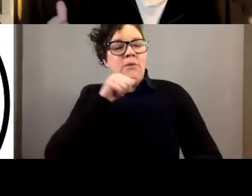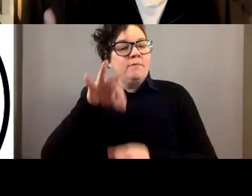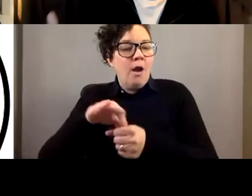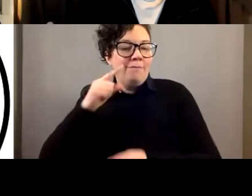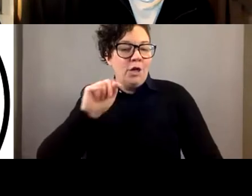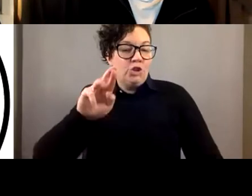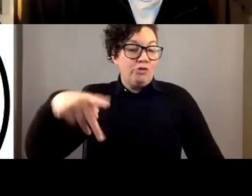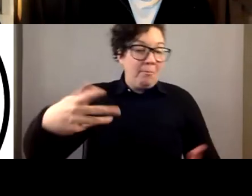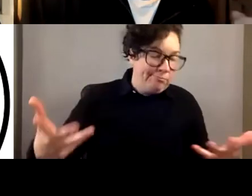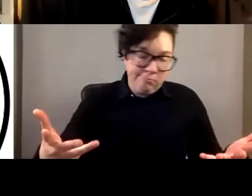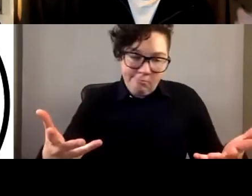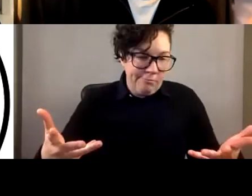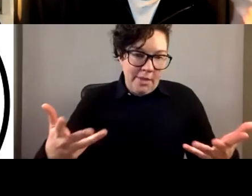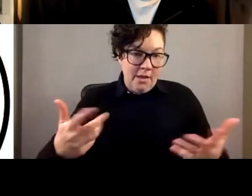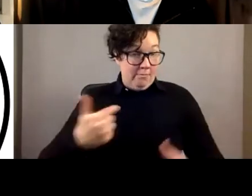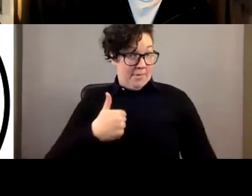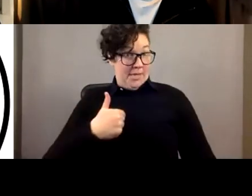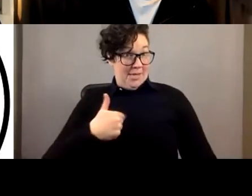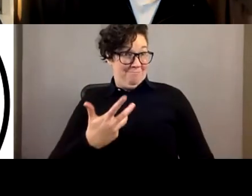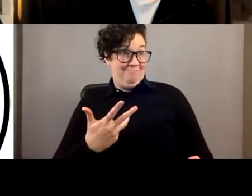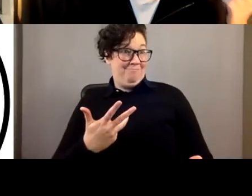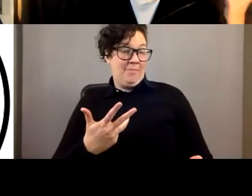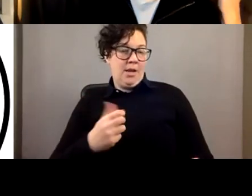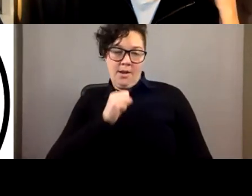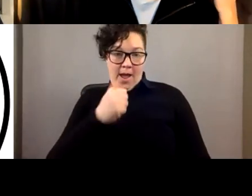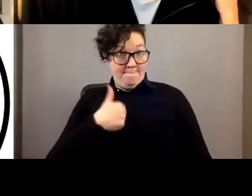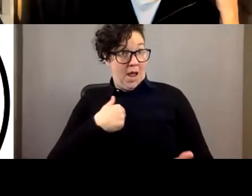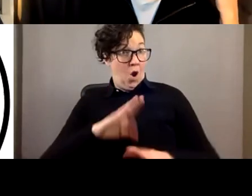is precisely the way to go. And I do think it's a technological issue.